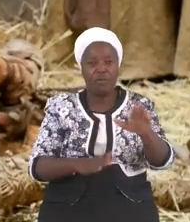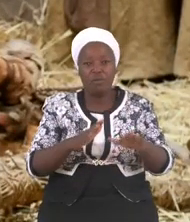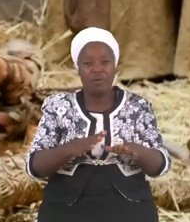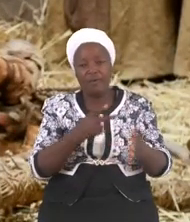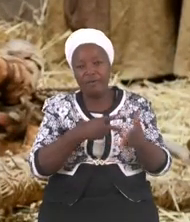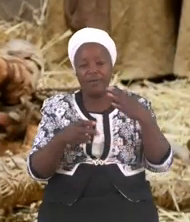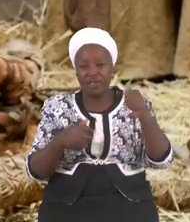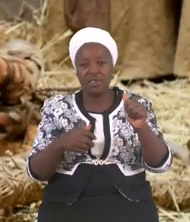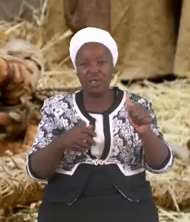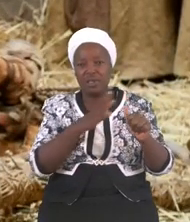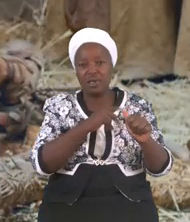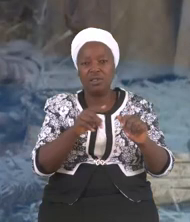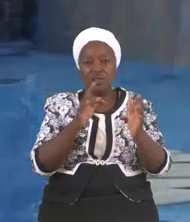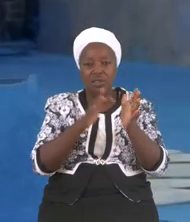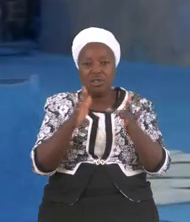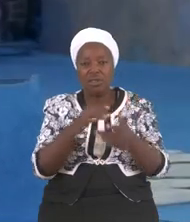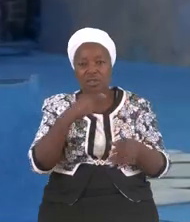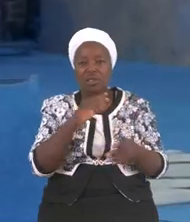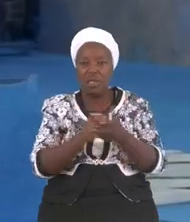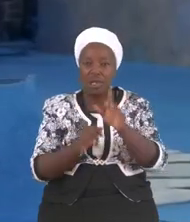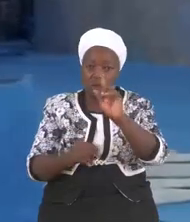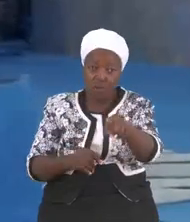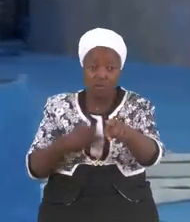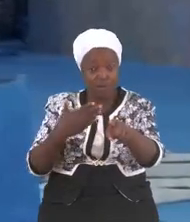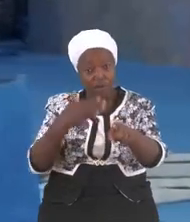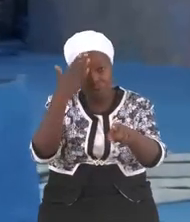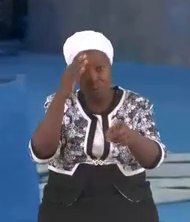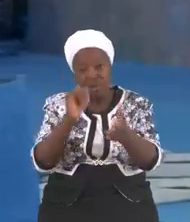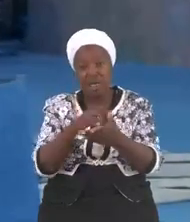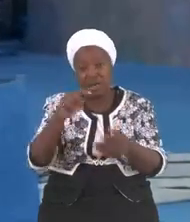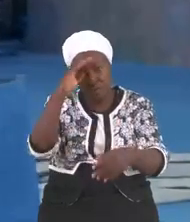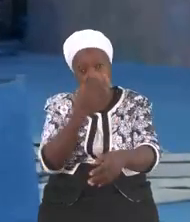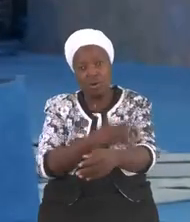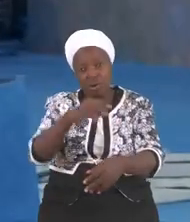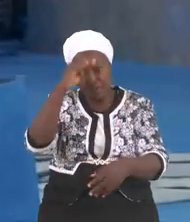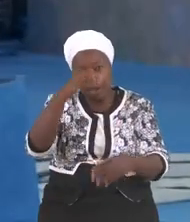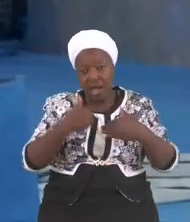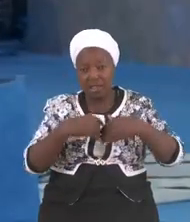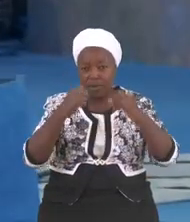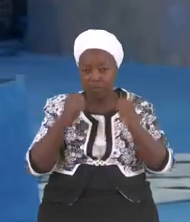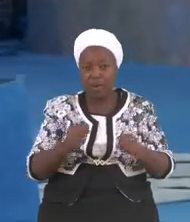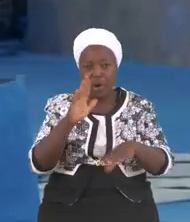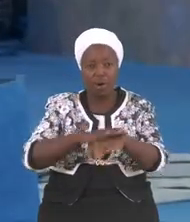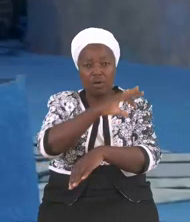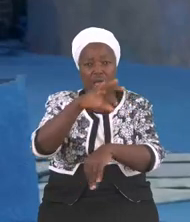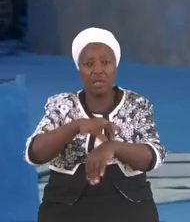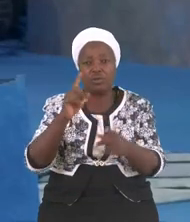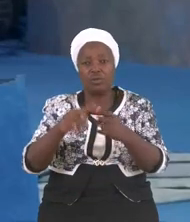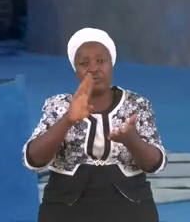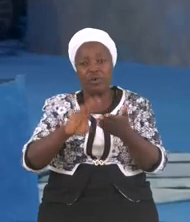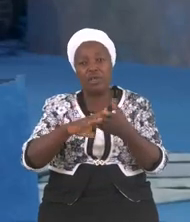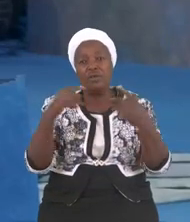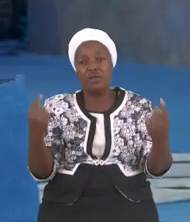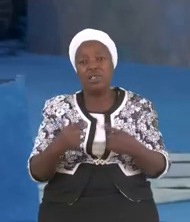but that you may know that the Son of Man has power on earth to forgive sins,